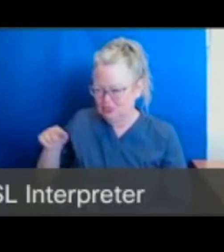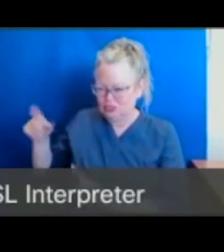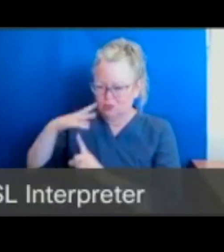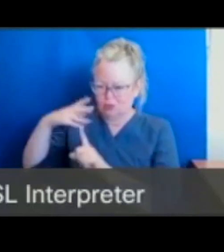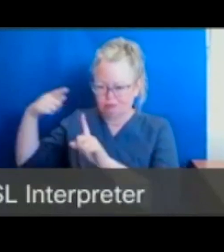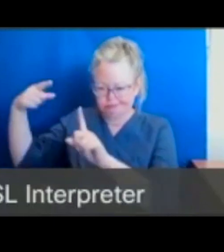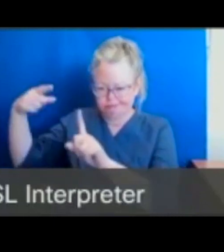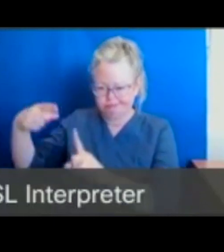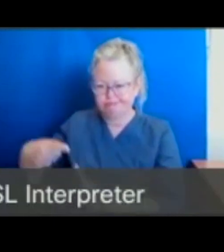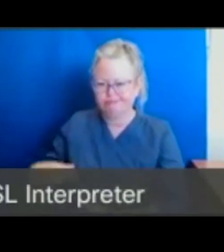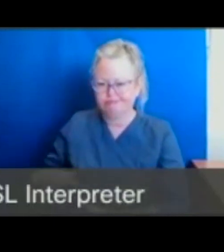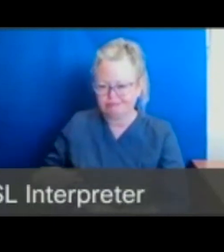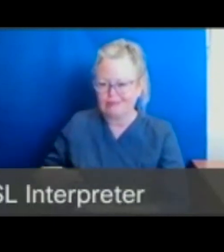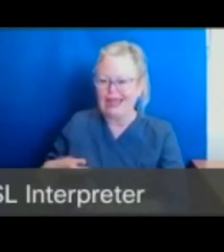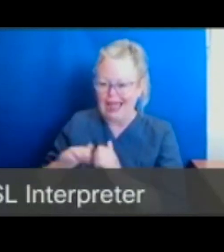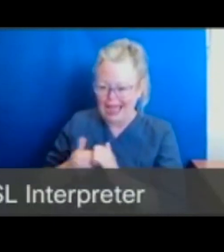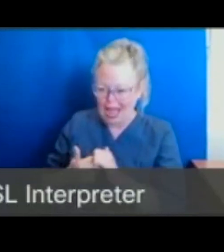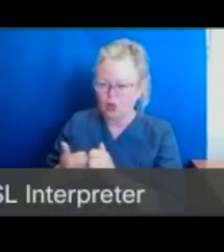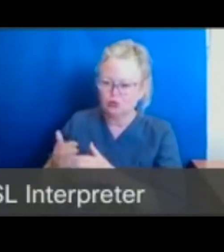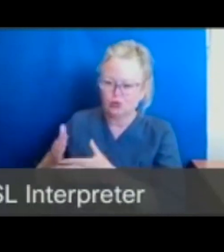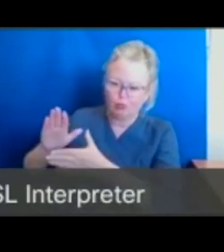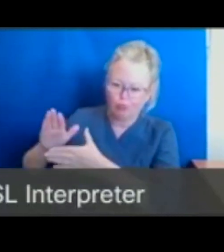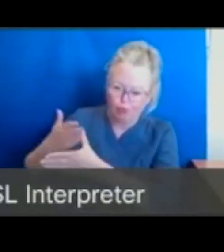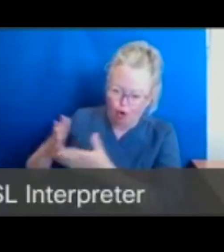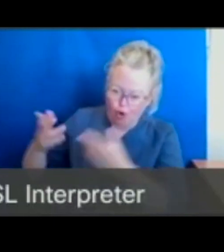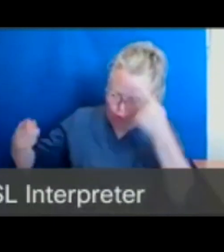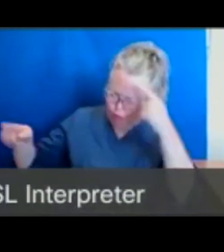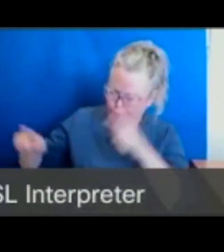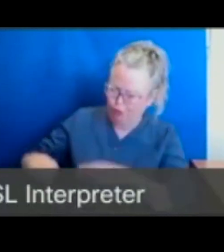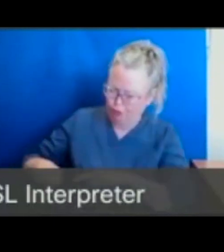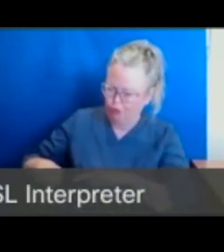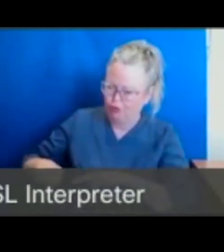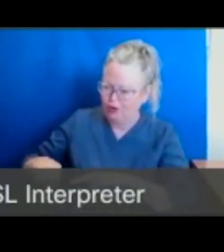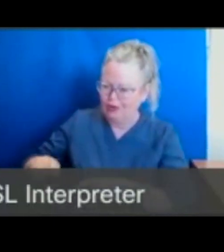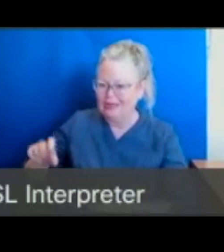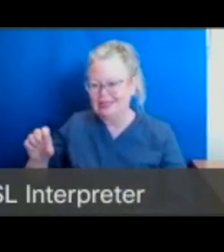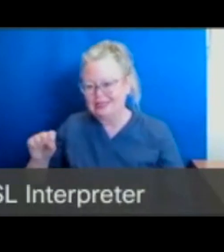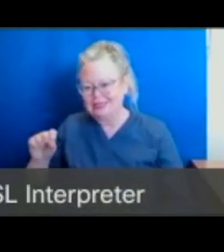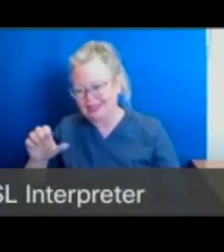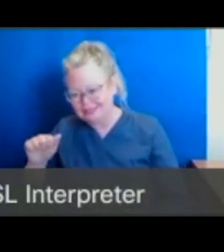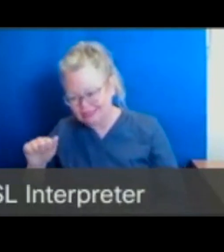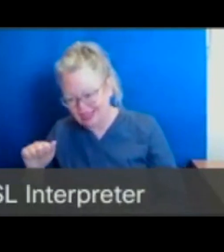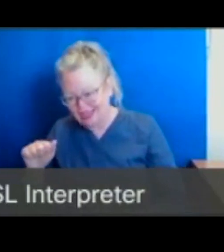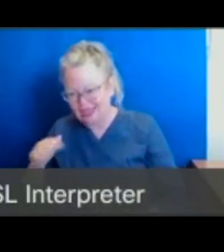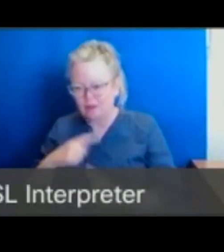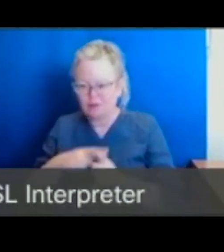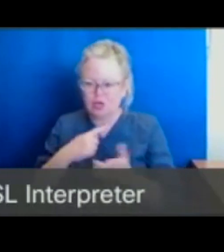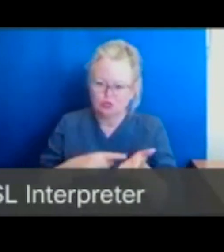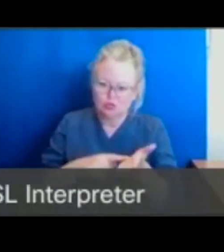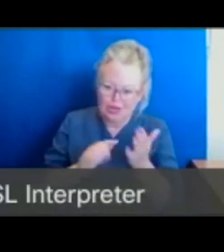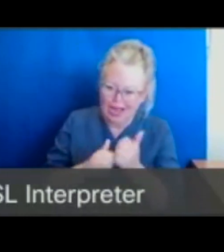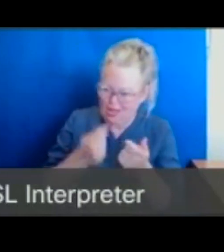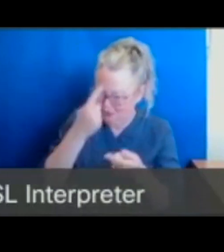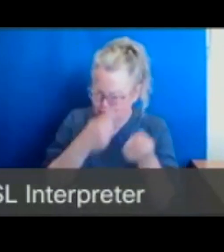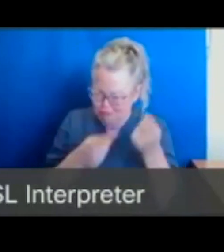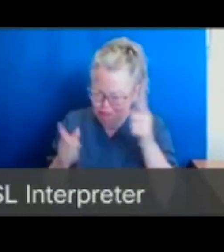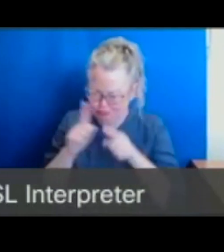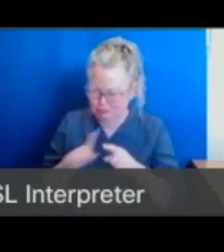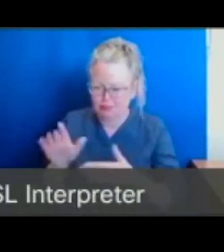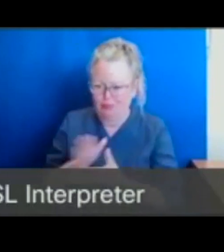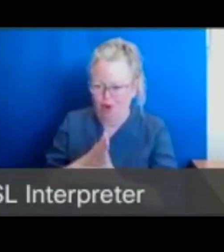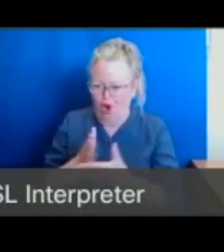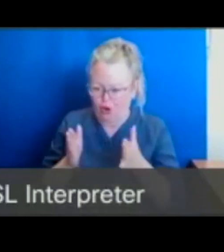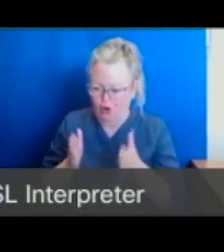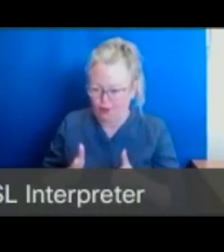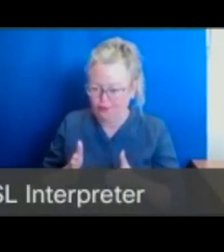you can build these collaborations between SCAs and other researchers. Okay. Well, I